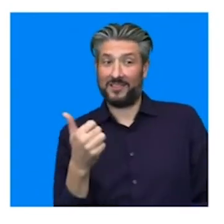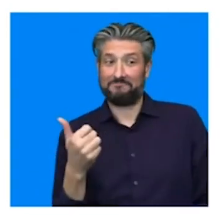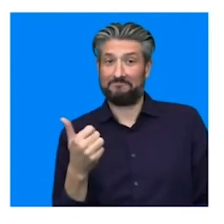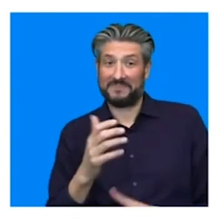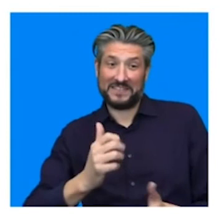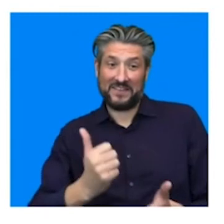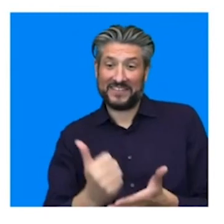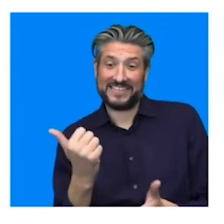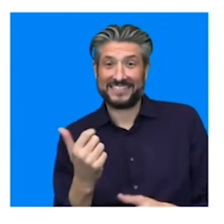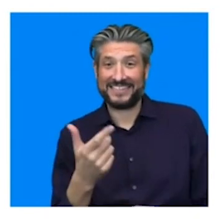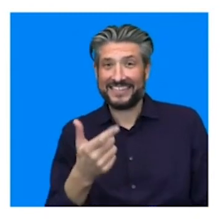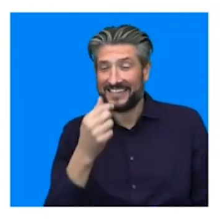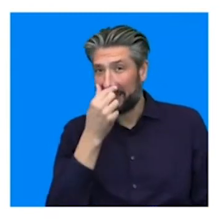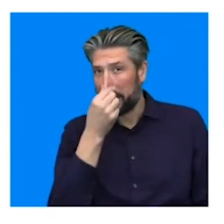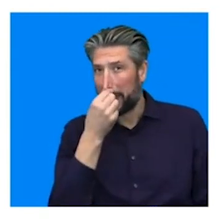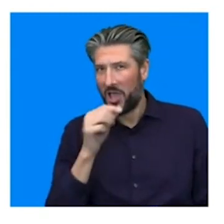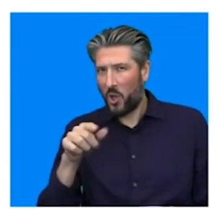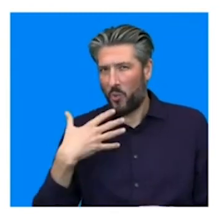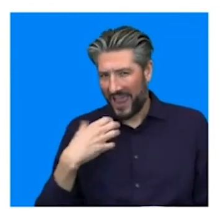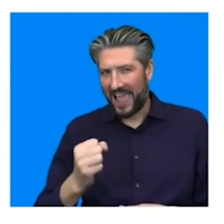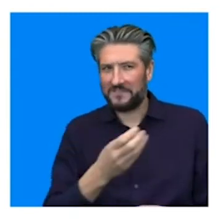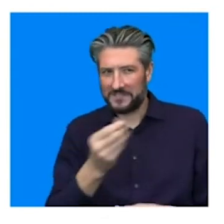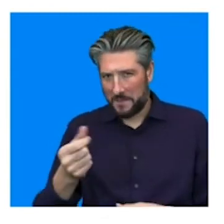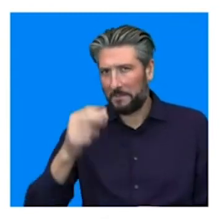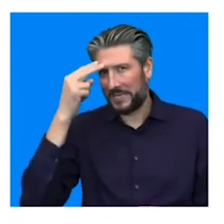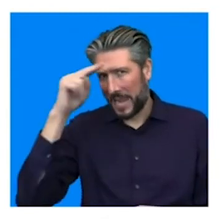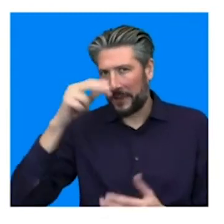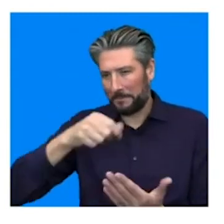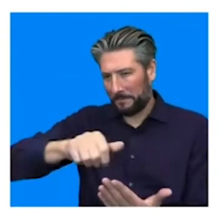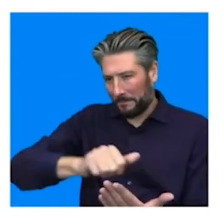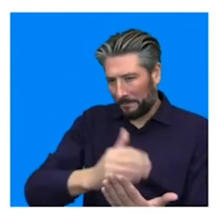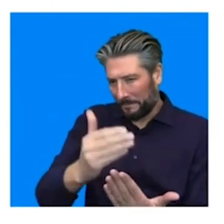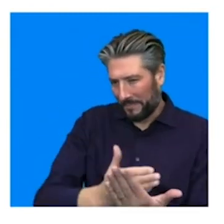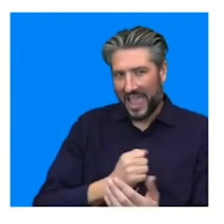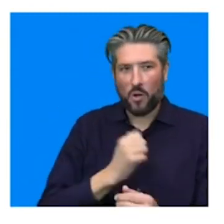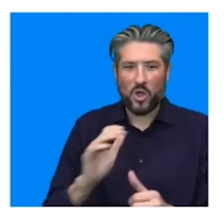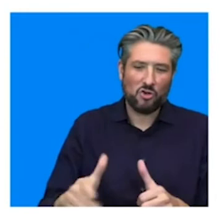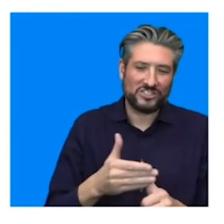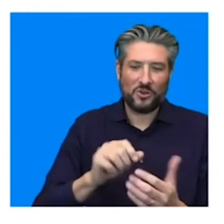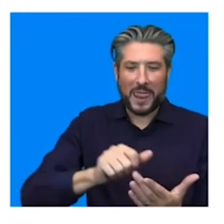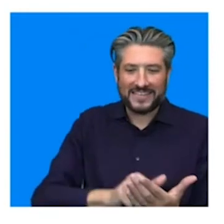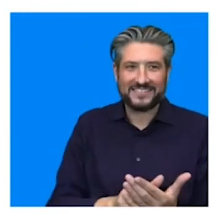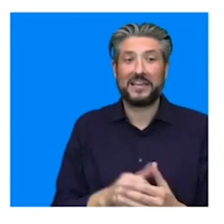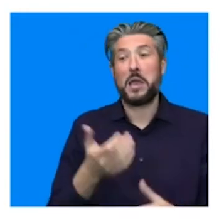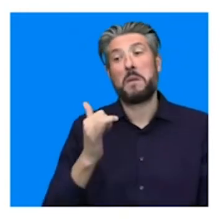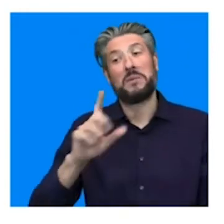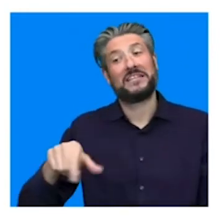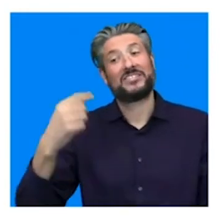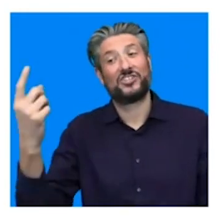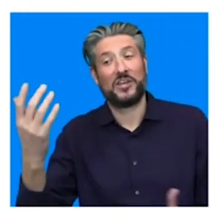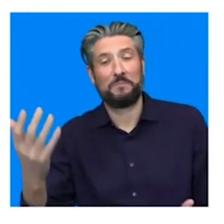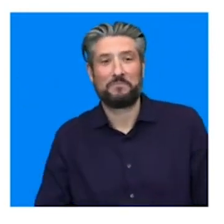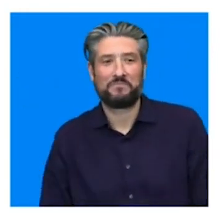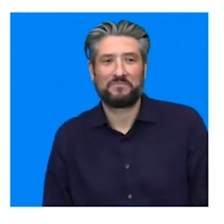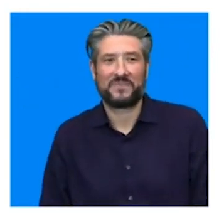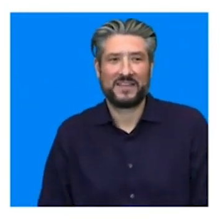Some of the names we put on that original list. I know. But maybe next year. Maybe we'll never know. And Amy